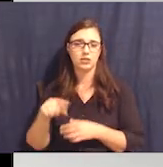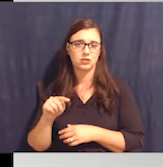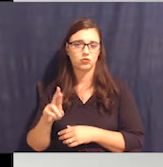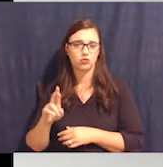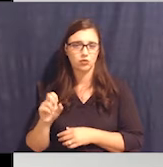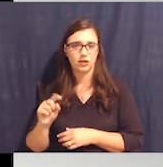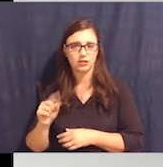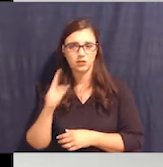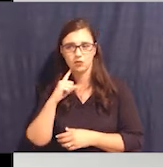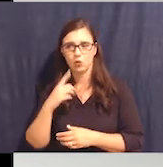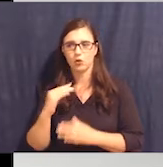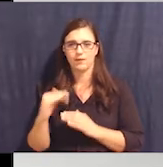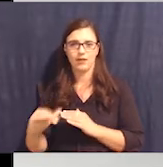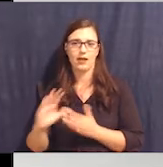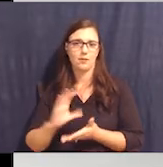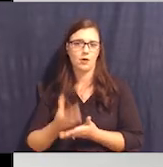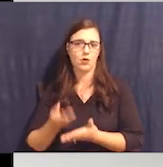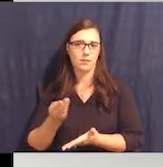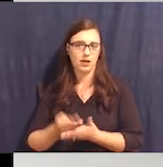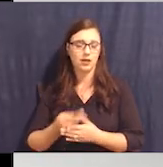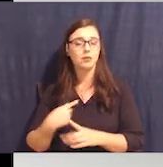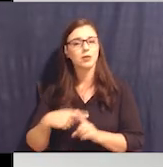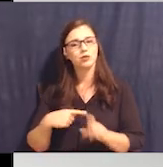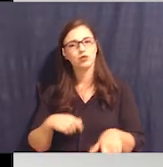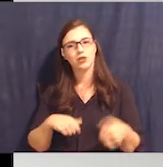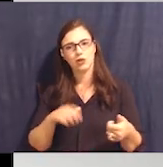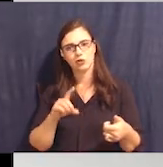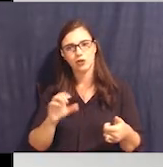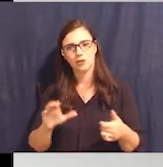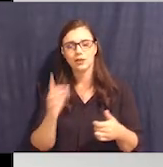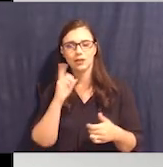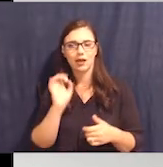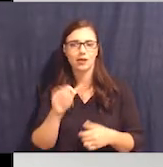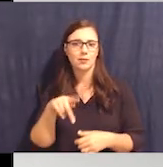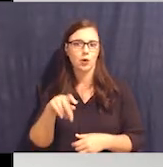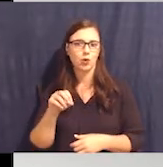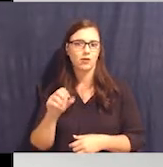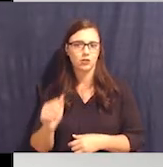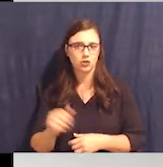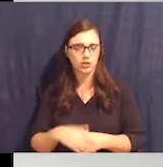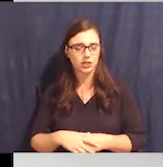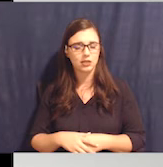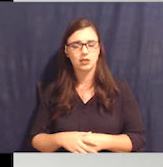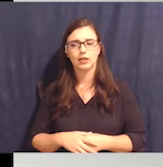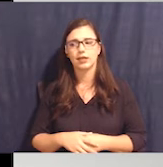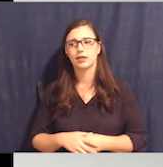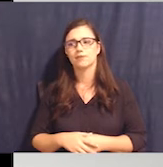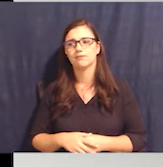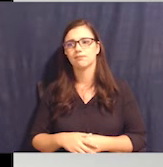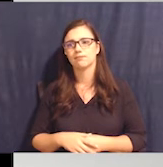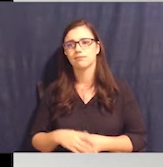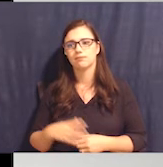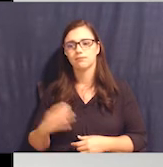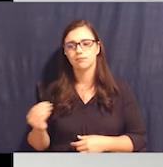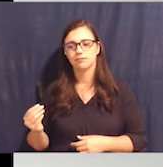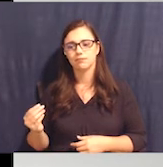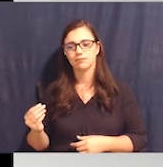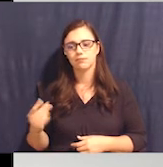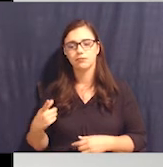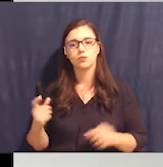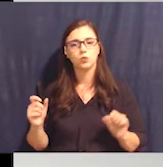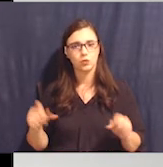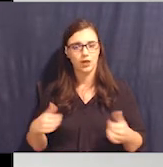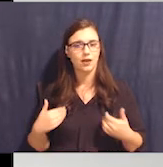needs trust for a flat sum of money. Also, there's other documents like power of attorneys,